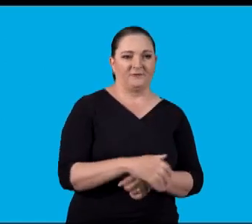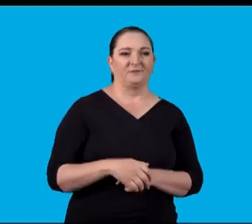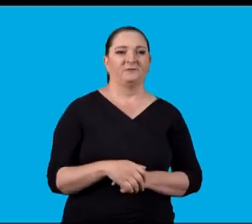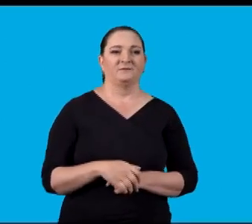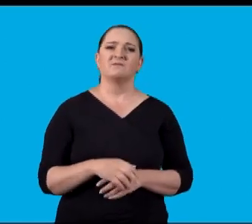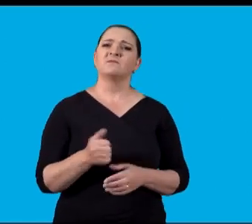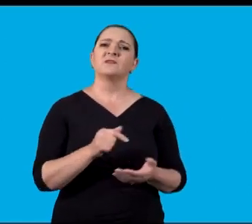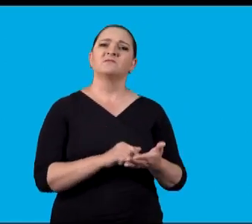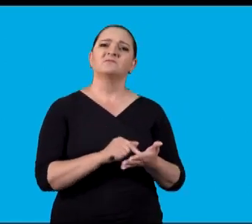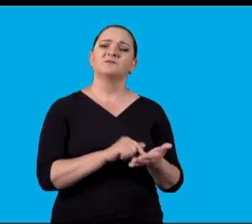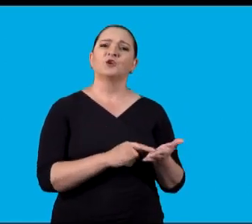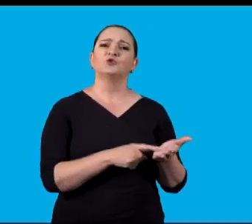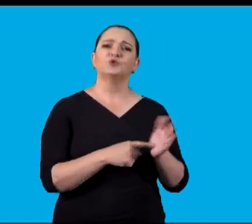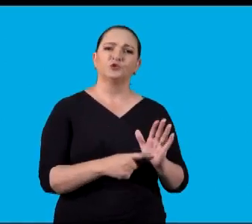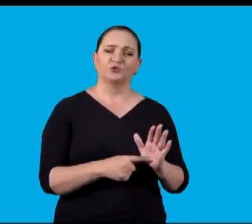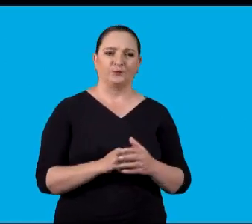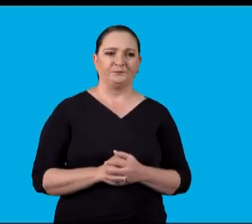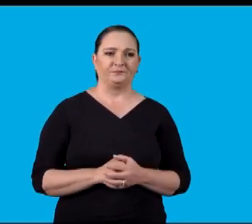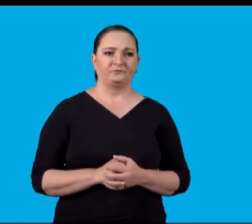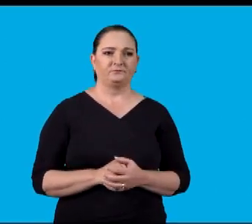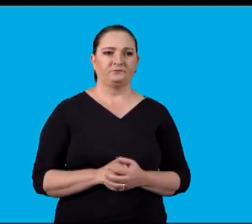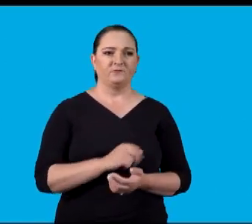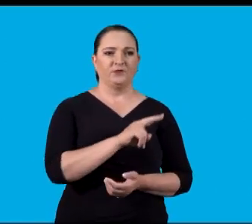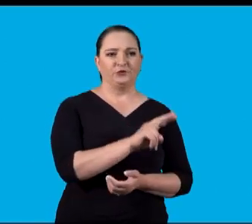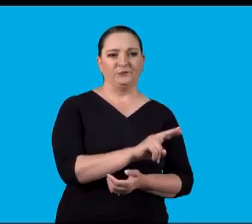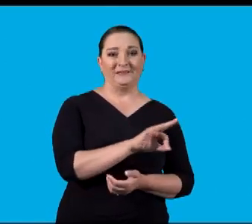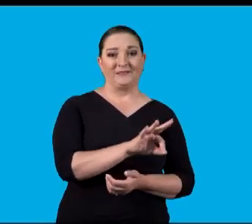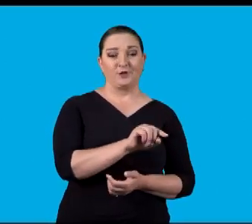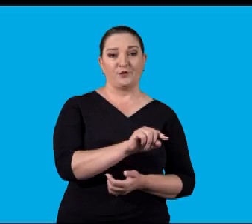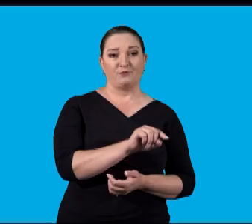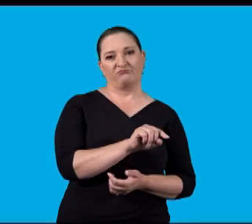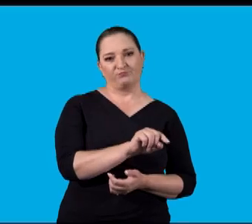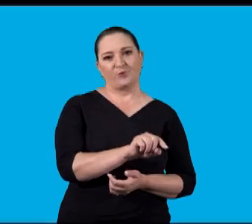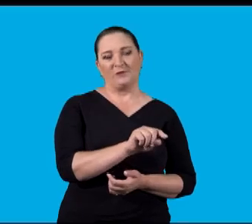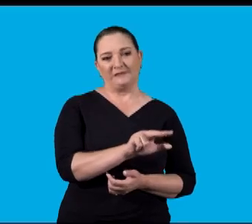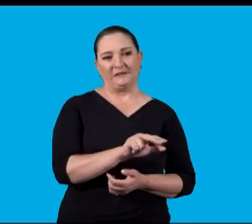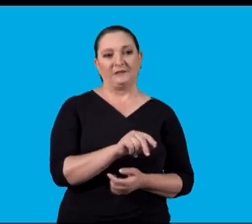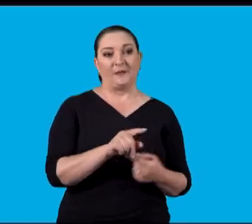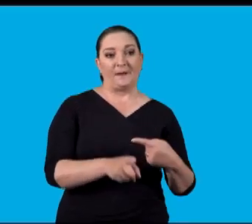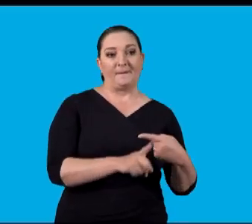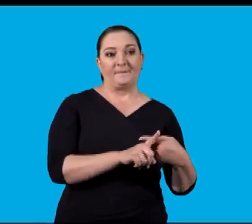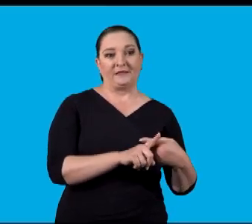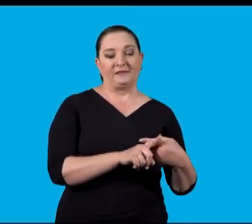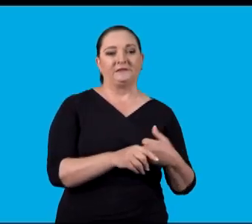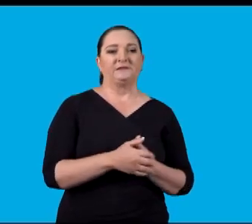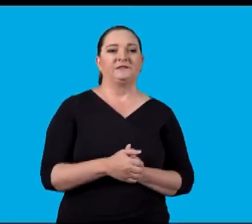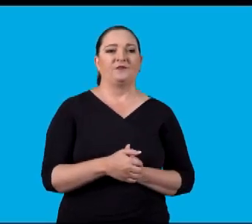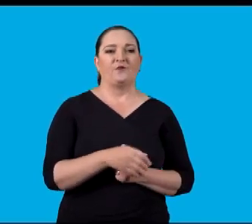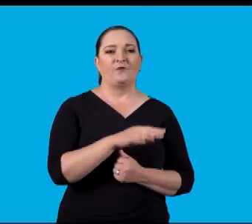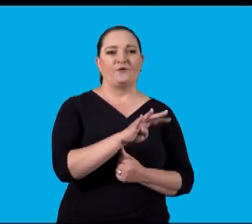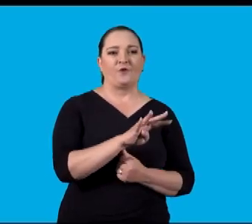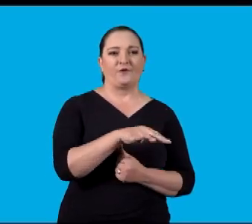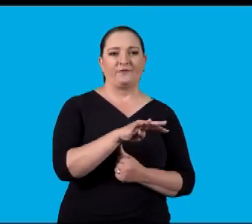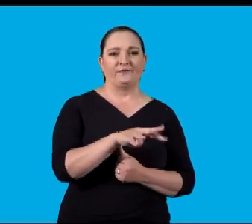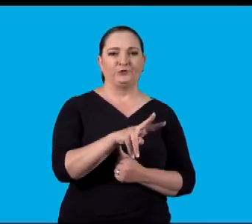All right, and I'm going to show calculation. So someone would have just said 23.8 plus